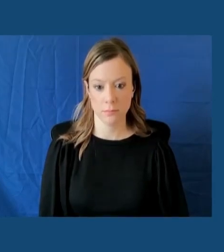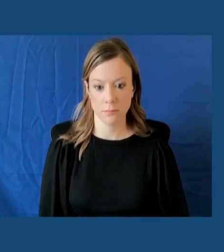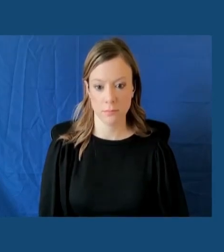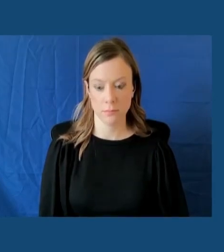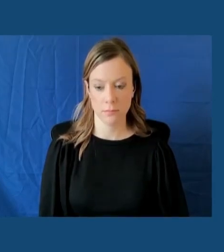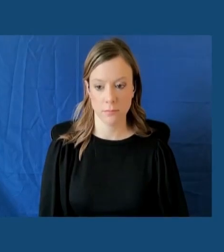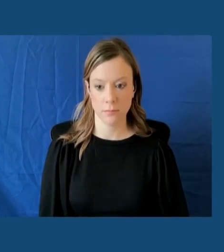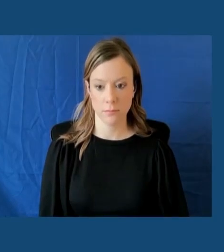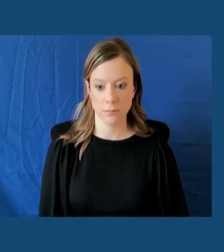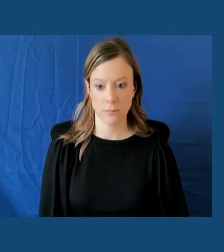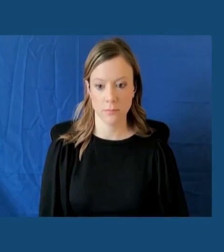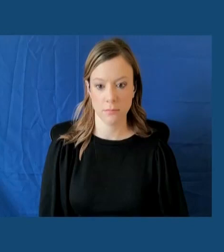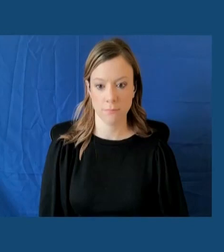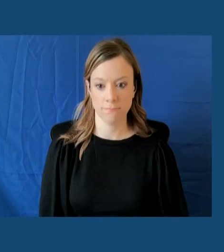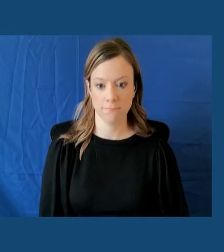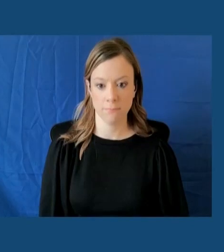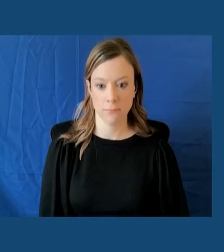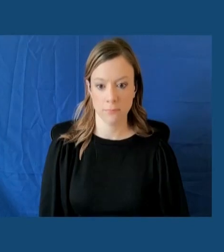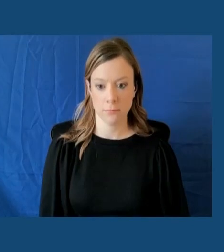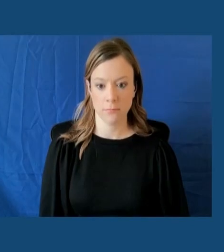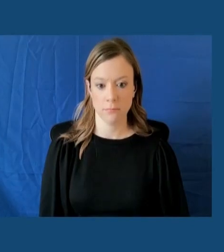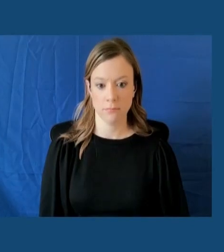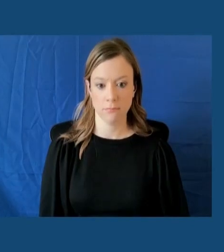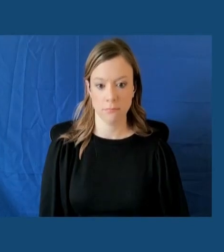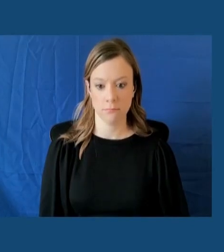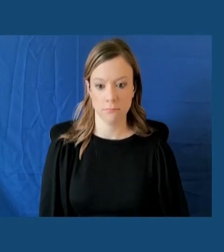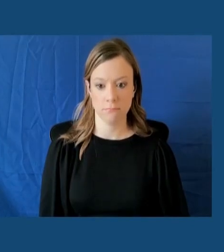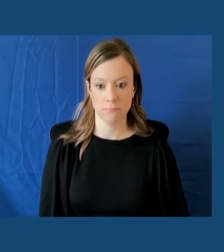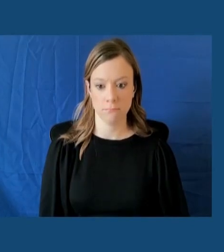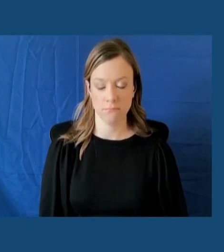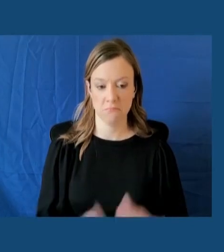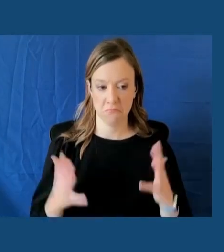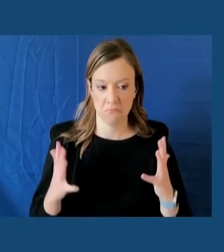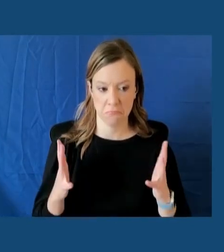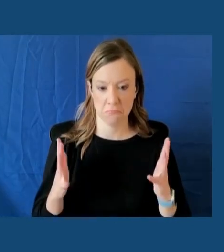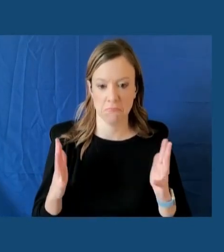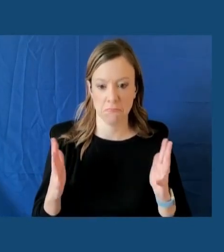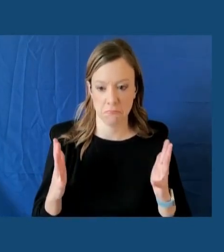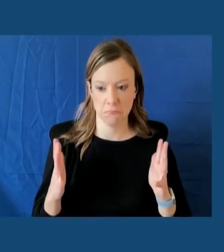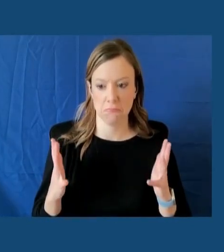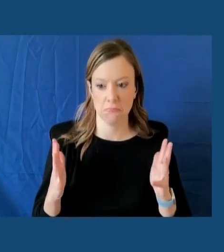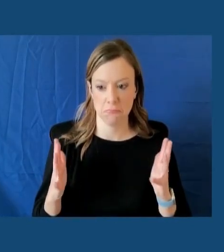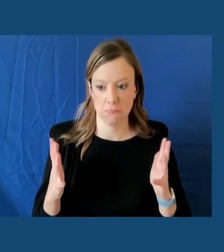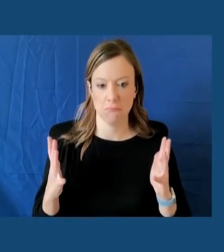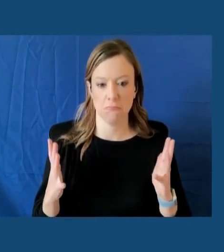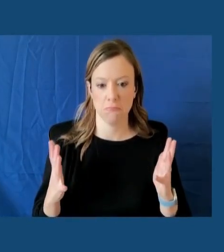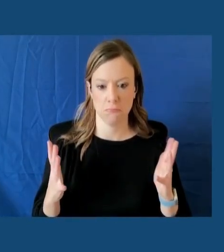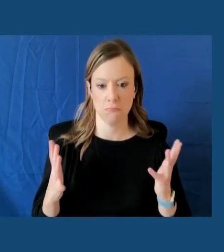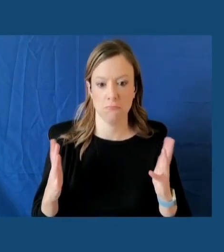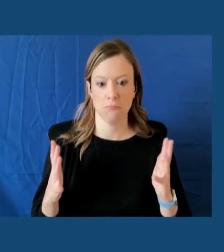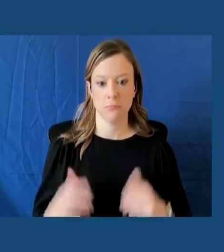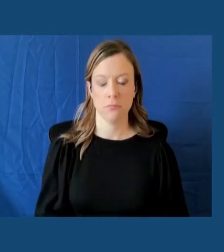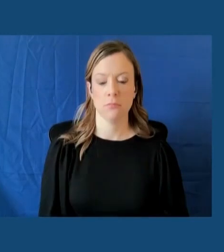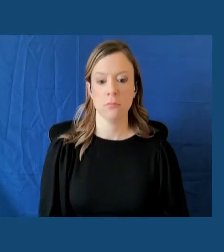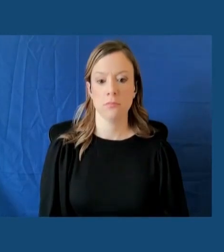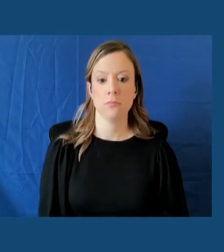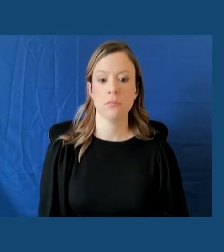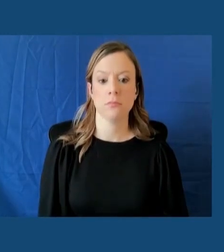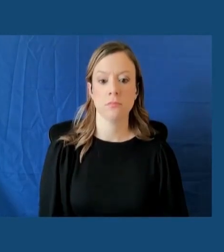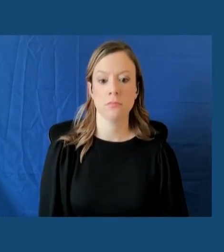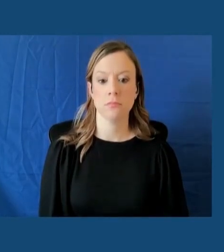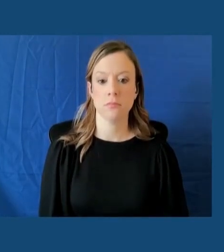her first effort to fill the seat with Judge Hector LaSalle was blown up by Senate